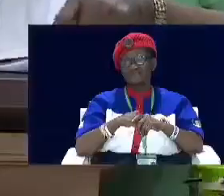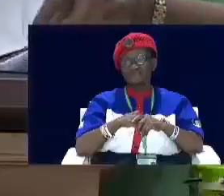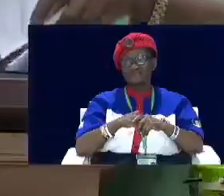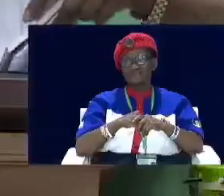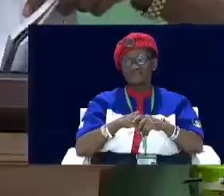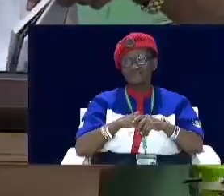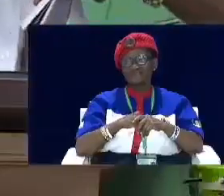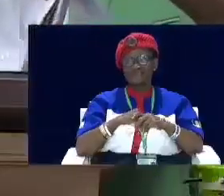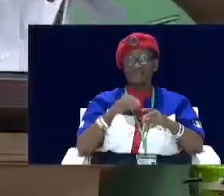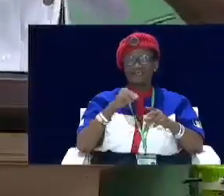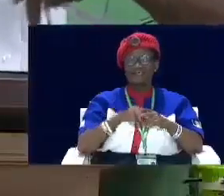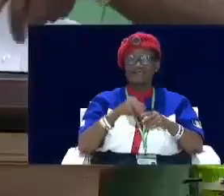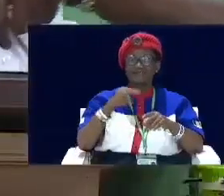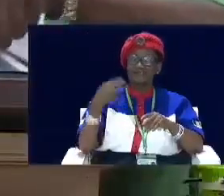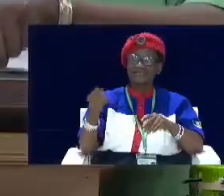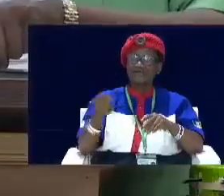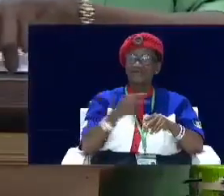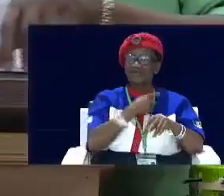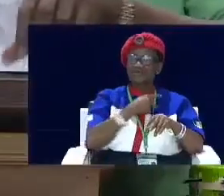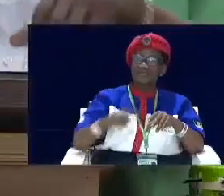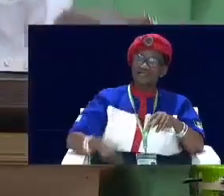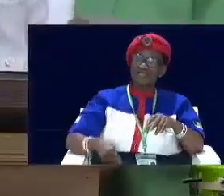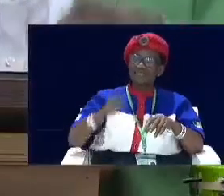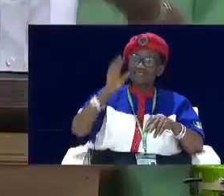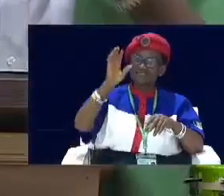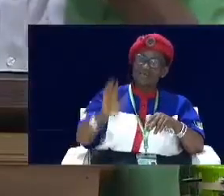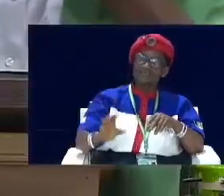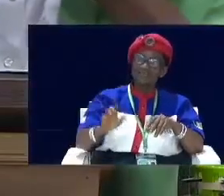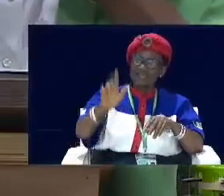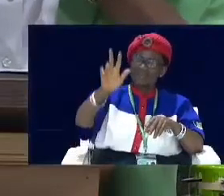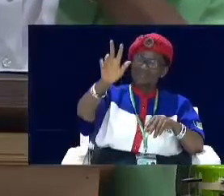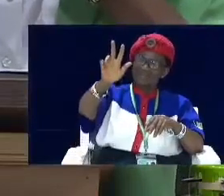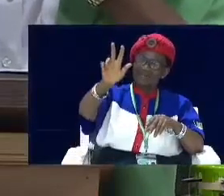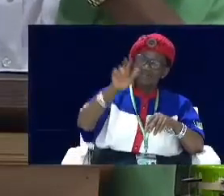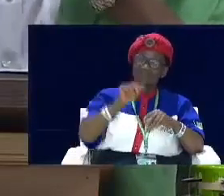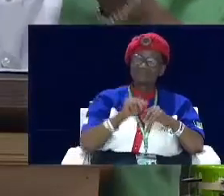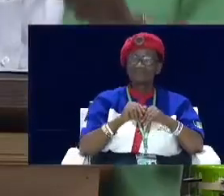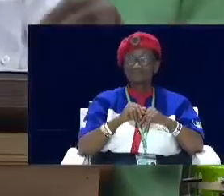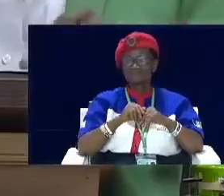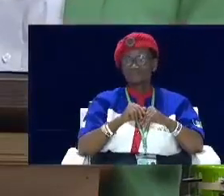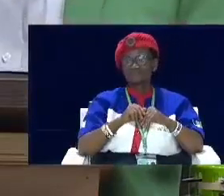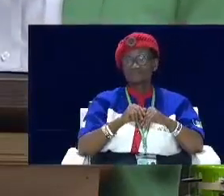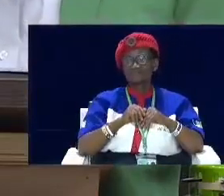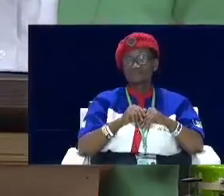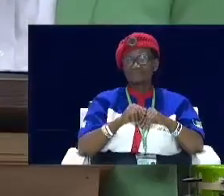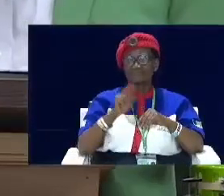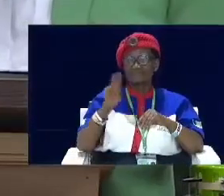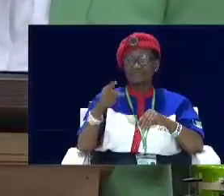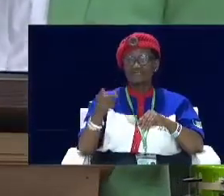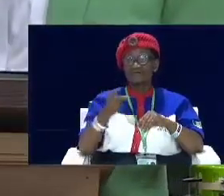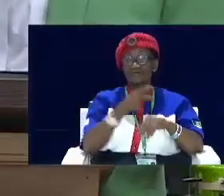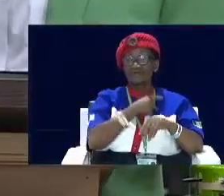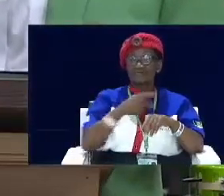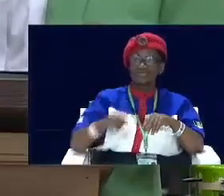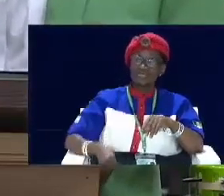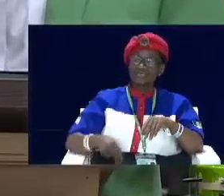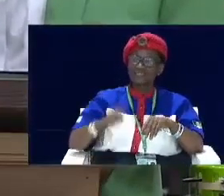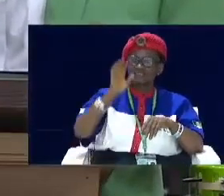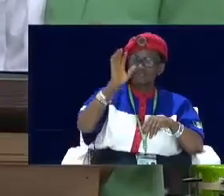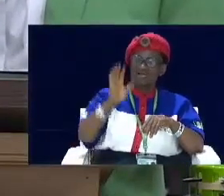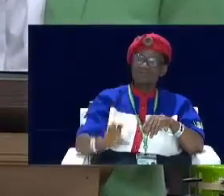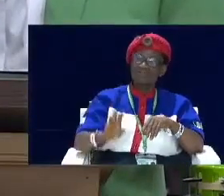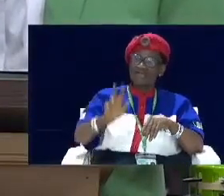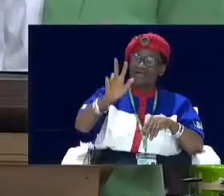In 2 Kings chapter 3. Ninu iwe oba keji ori iketa. 2 Kings chapter 3. Iwe oba keji